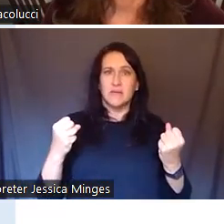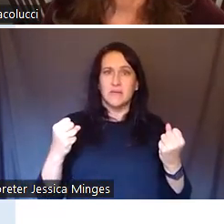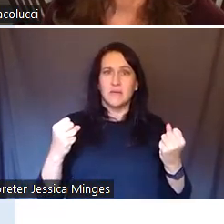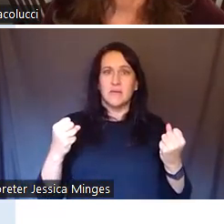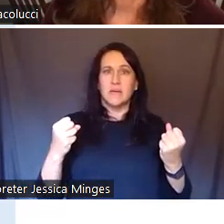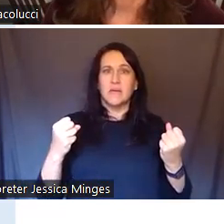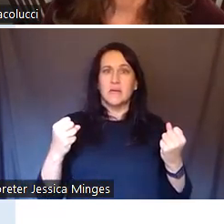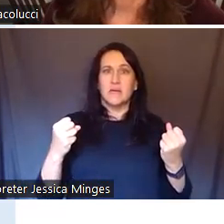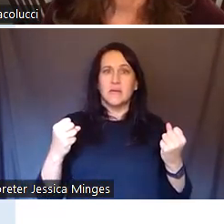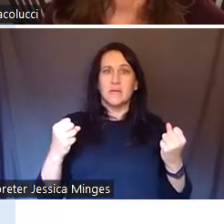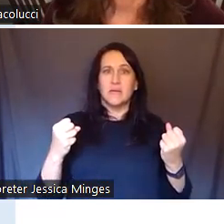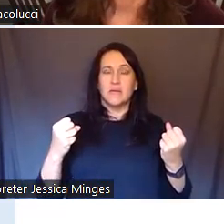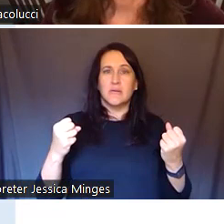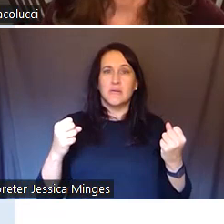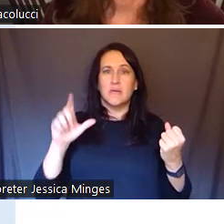23% saying no,